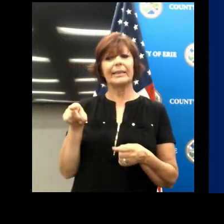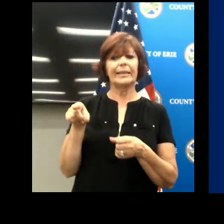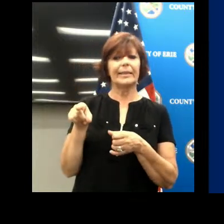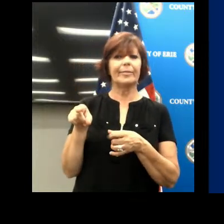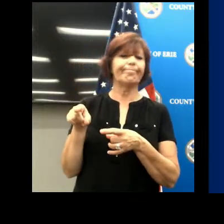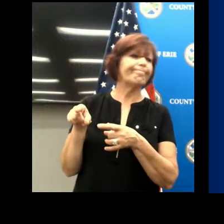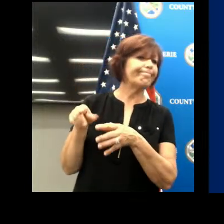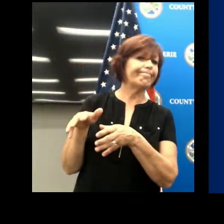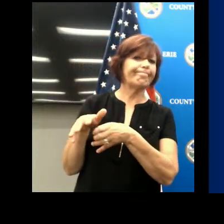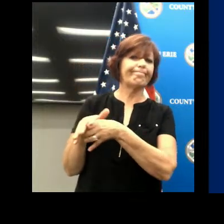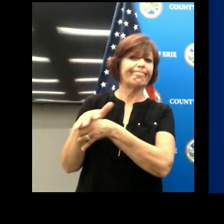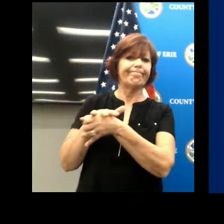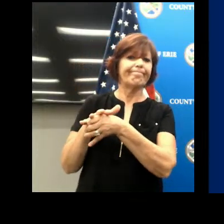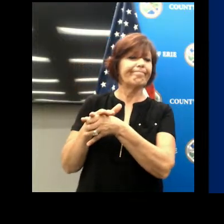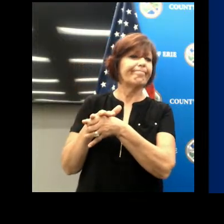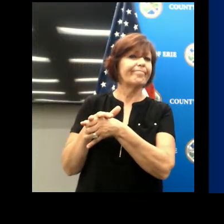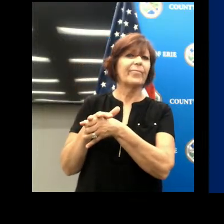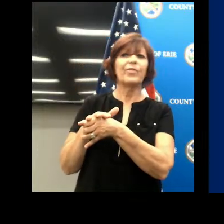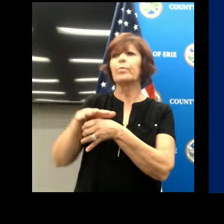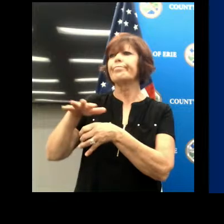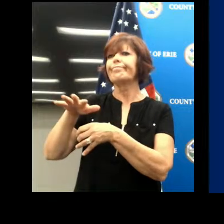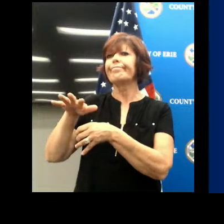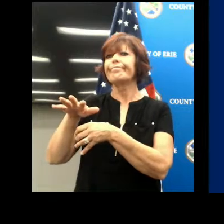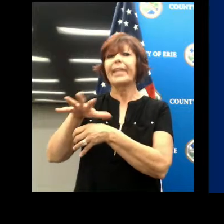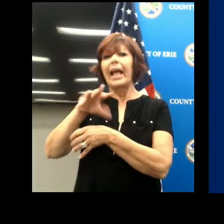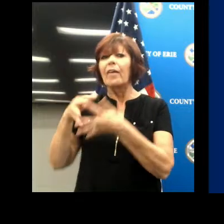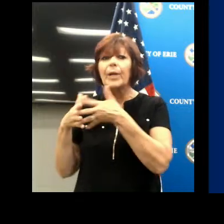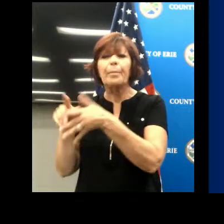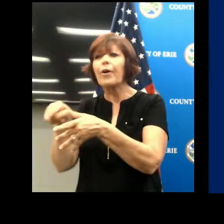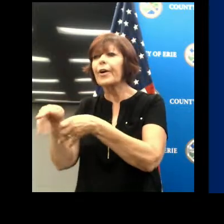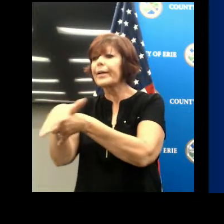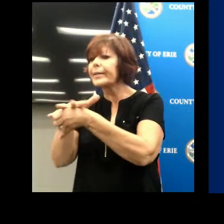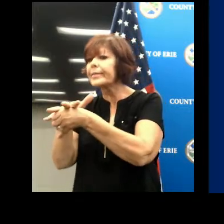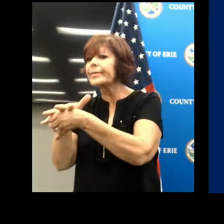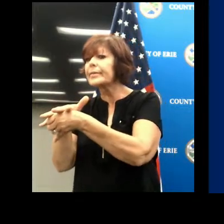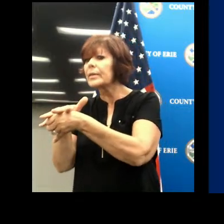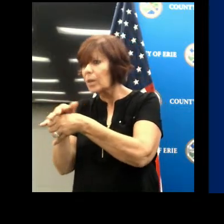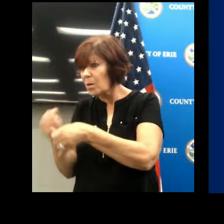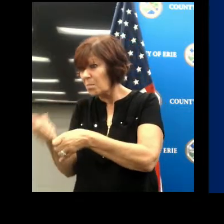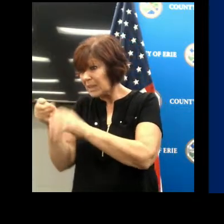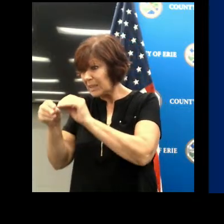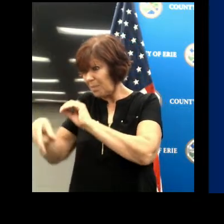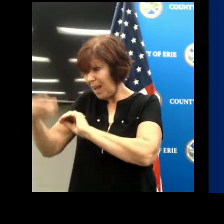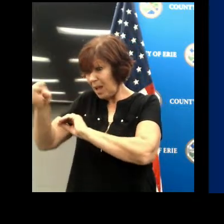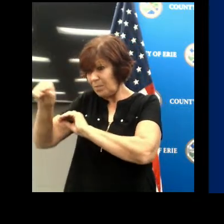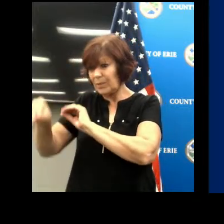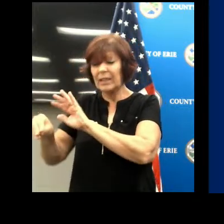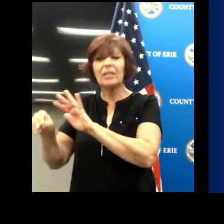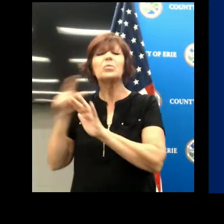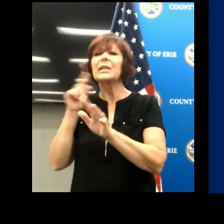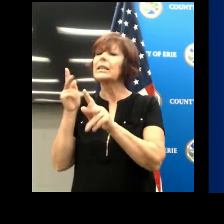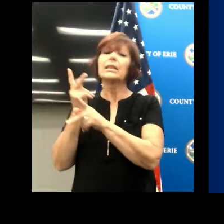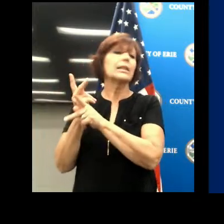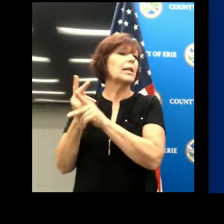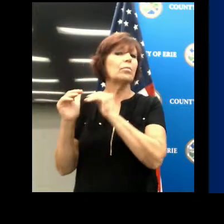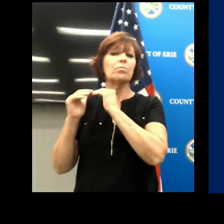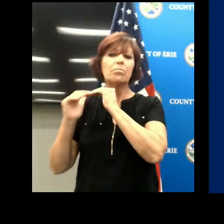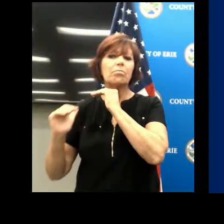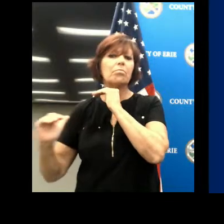a majority of cases from African Americans or people of color, and we've basically kept it at around the same percentage for a long time